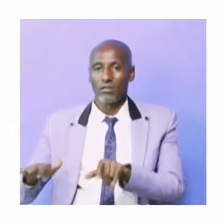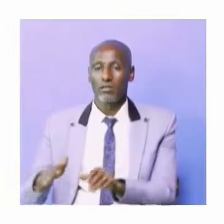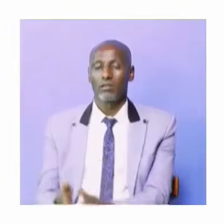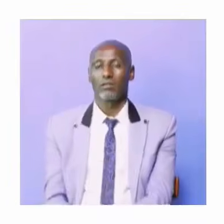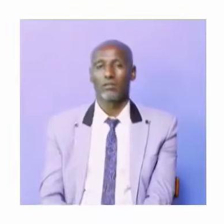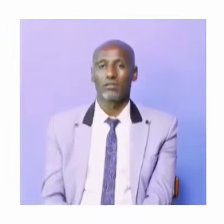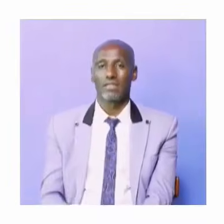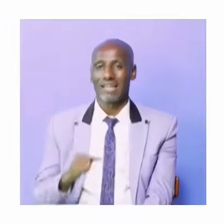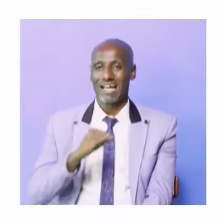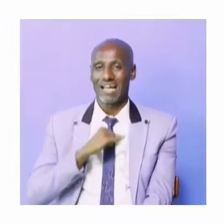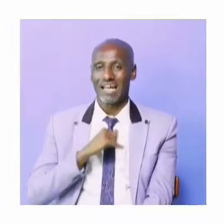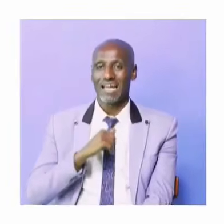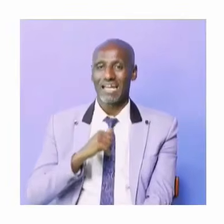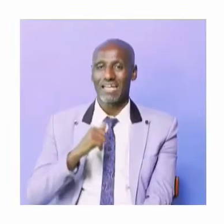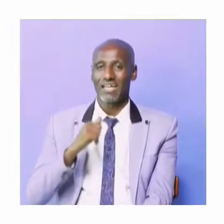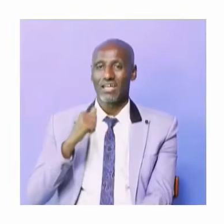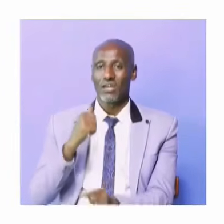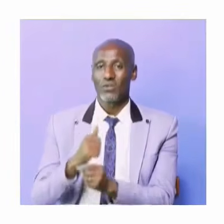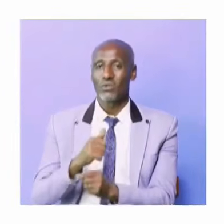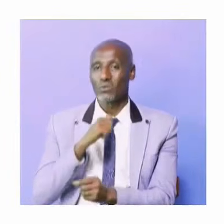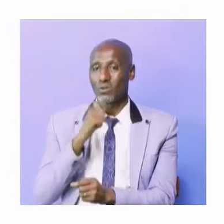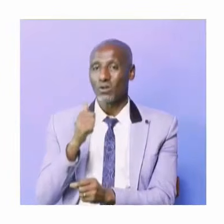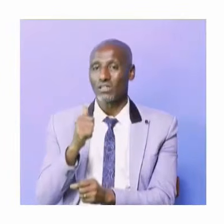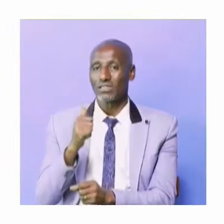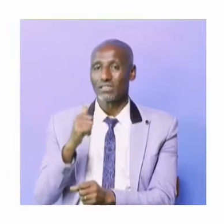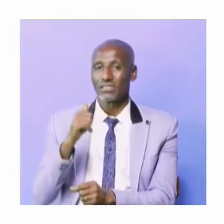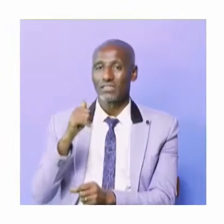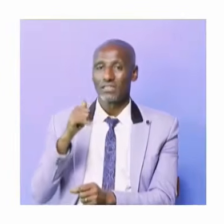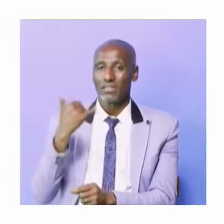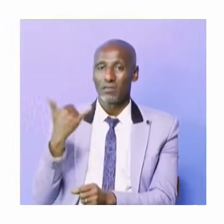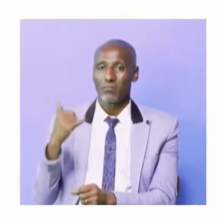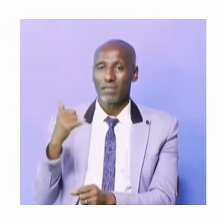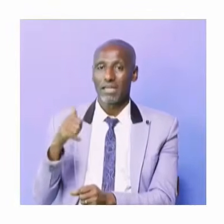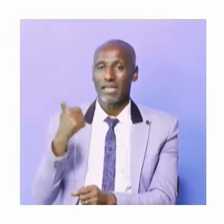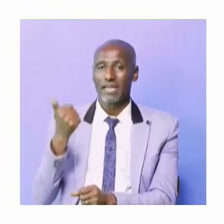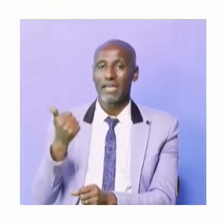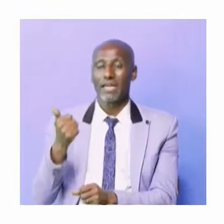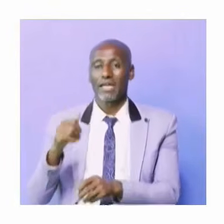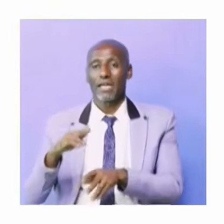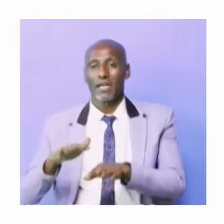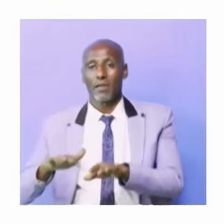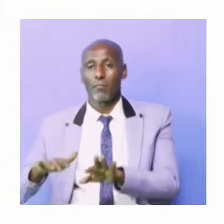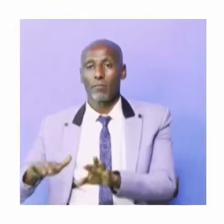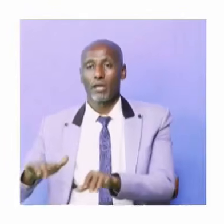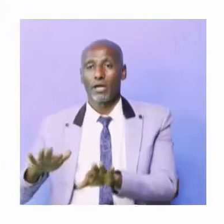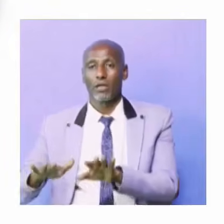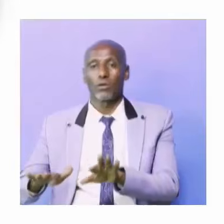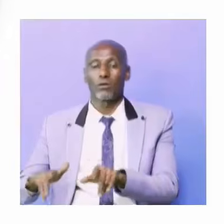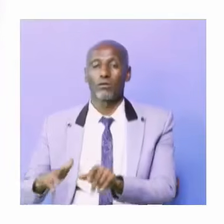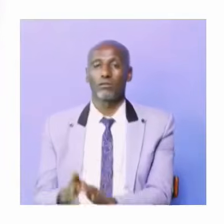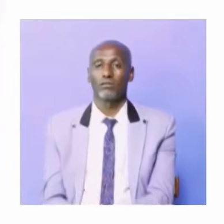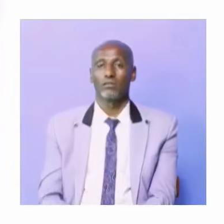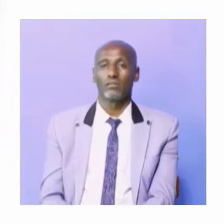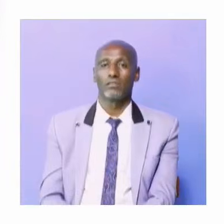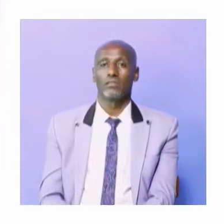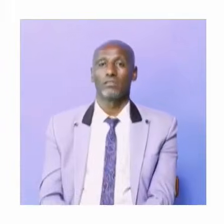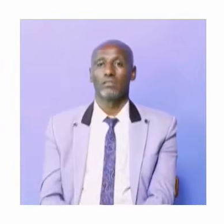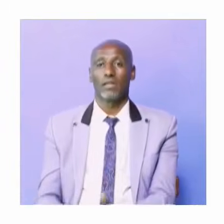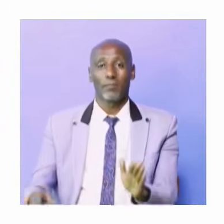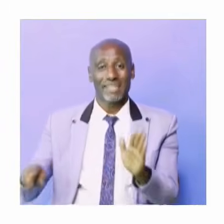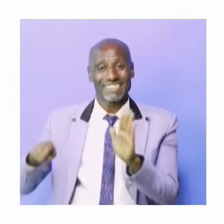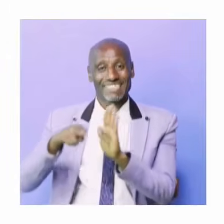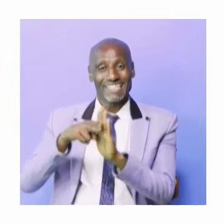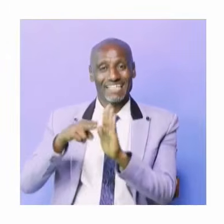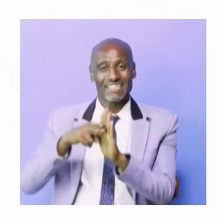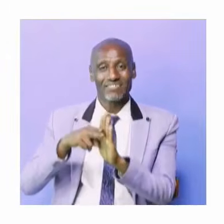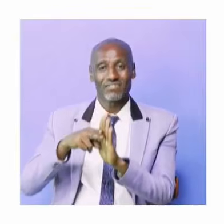I don't play what? A piano. The subject is I, so I make what? Make it negative. I don't